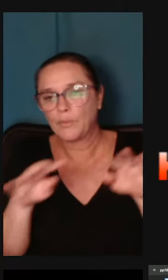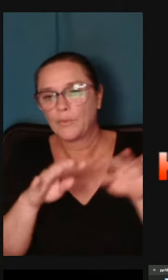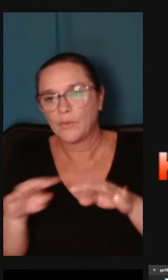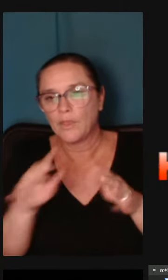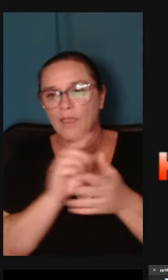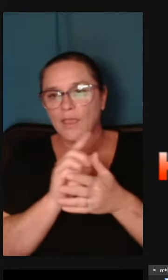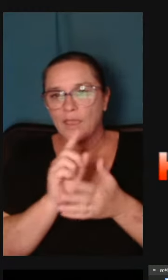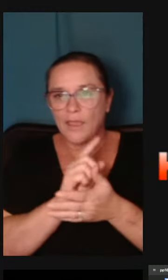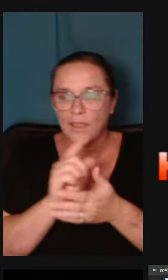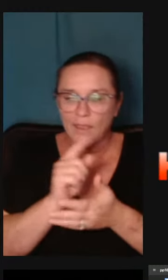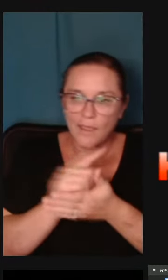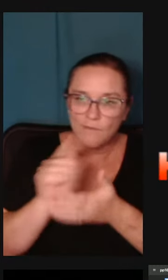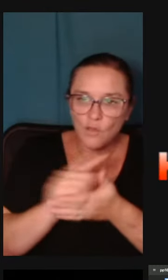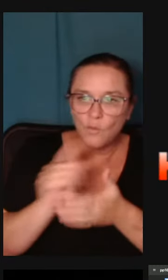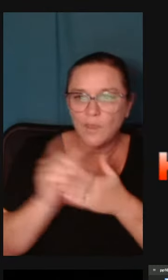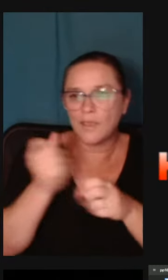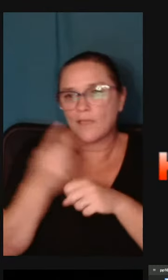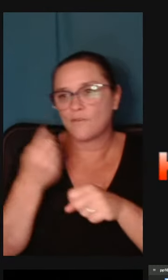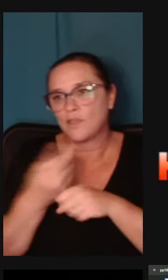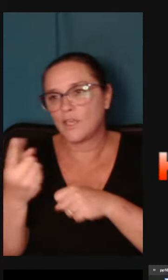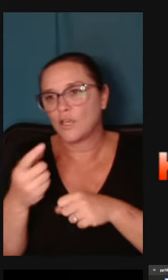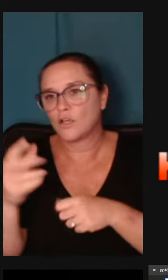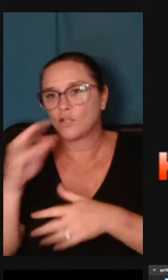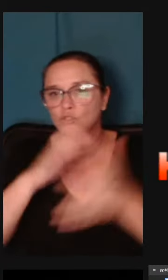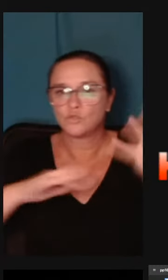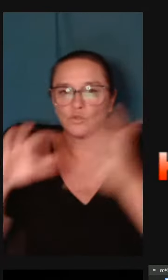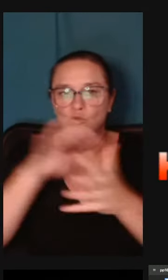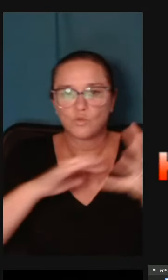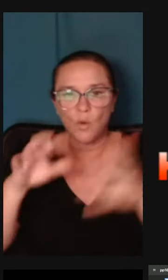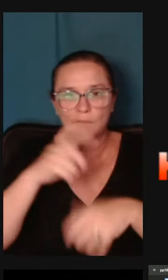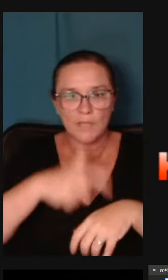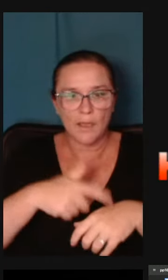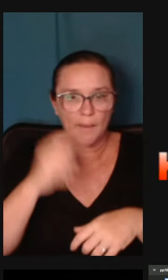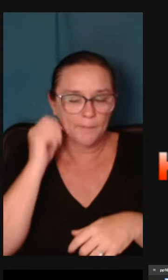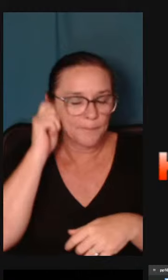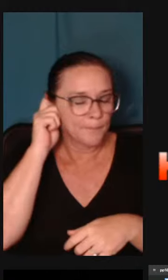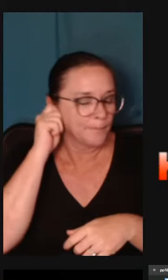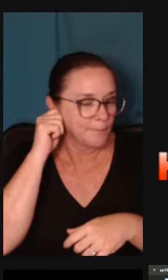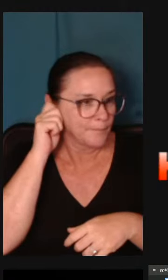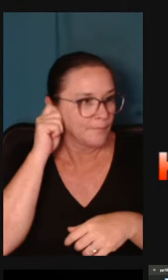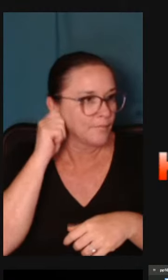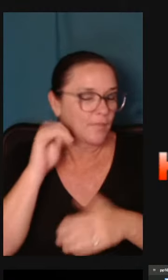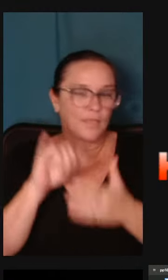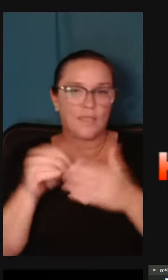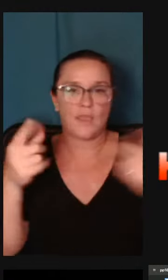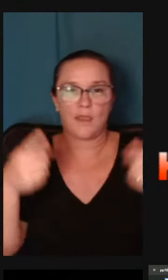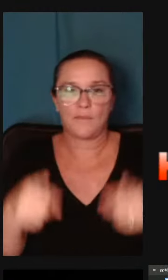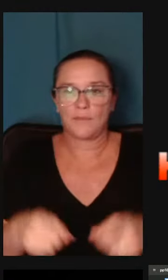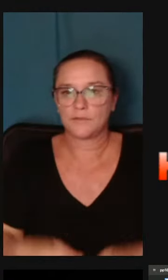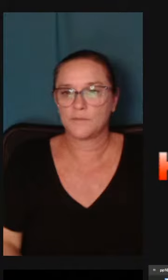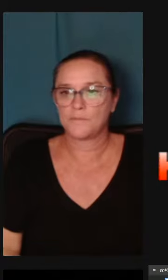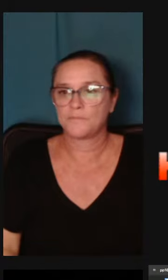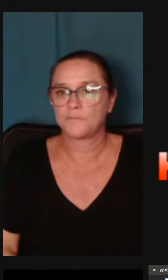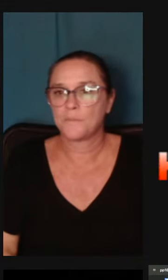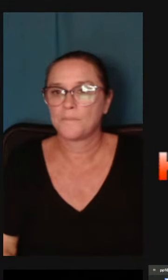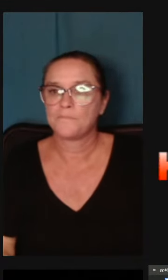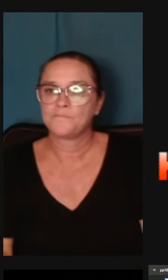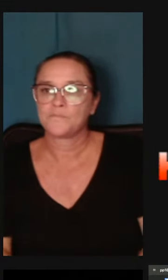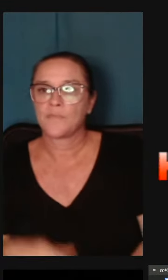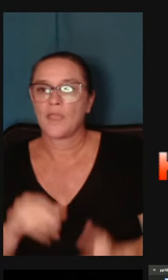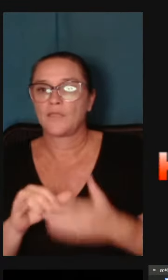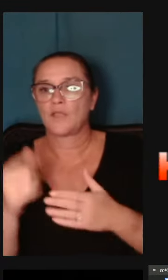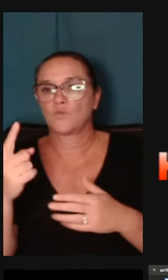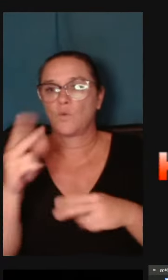every winter storm season kind of basis, right? More regularly. So that's one view there, and then here